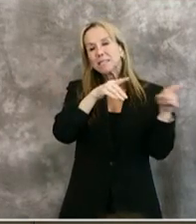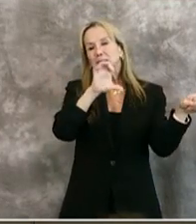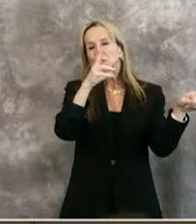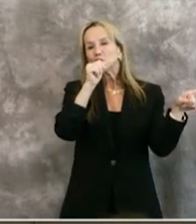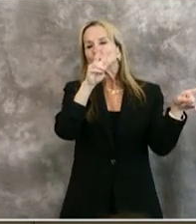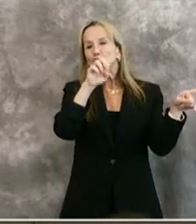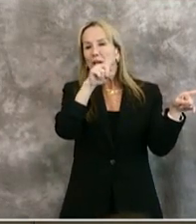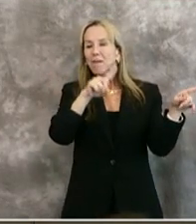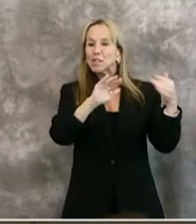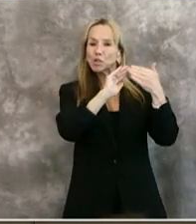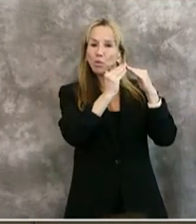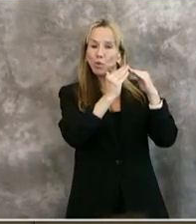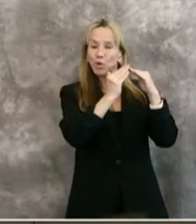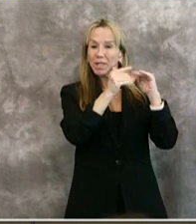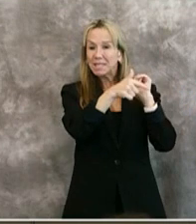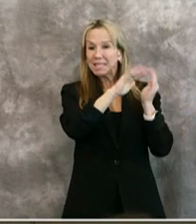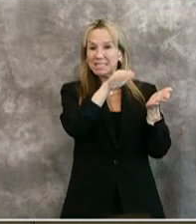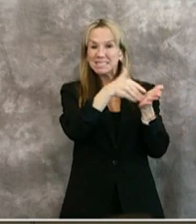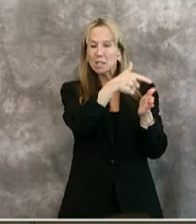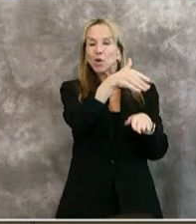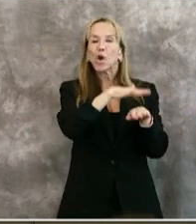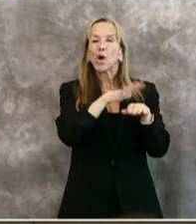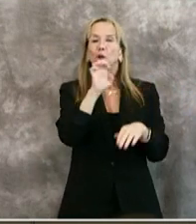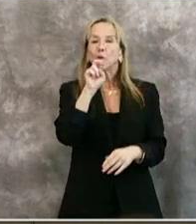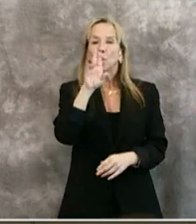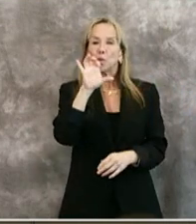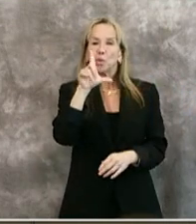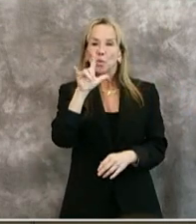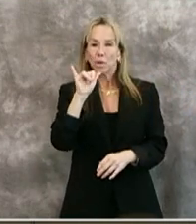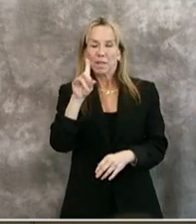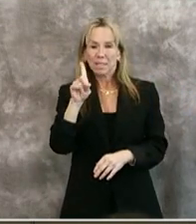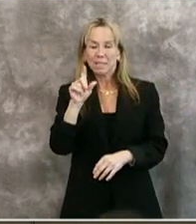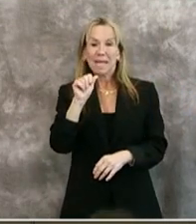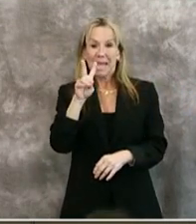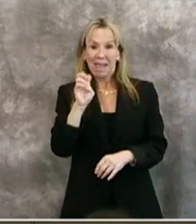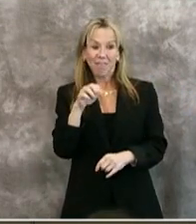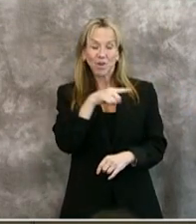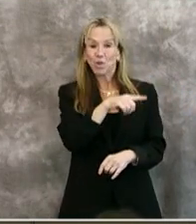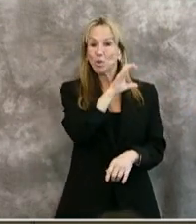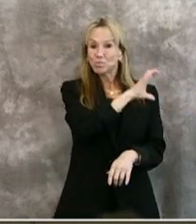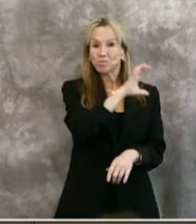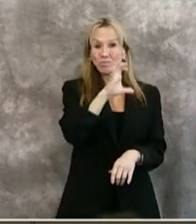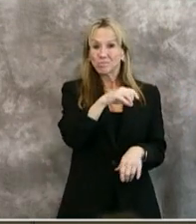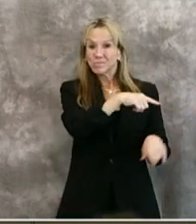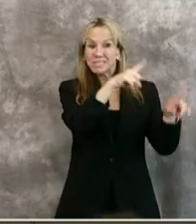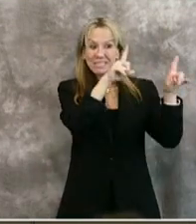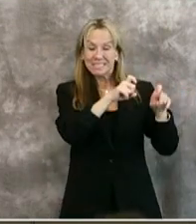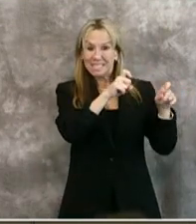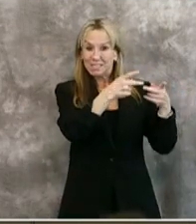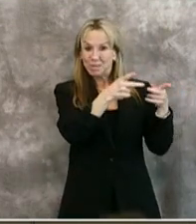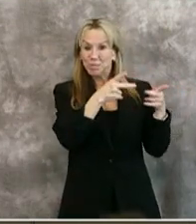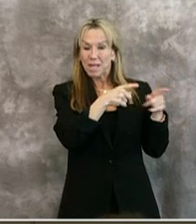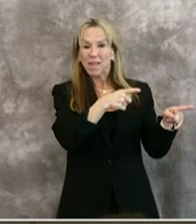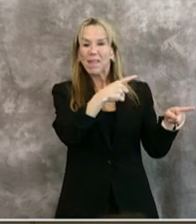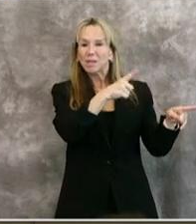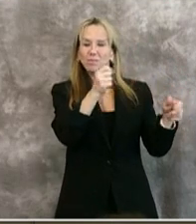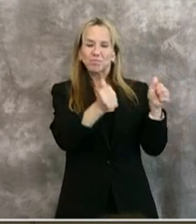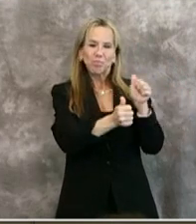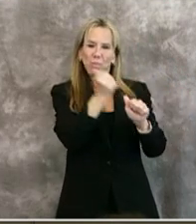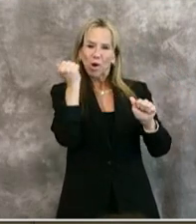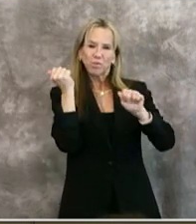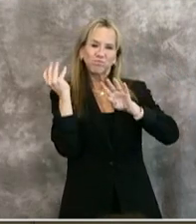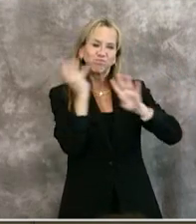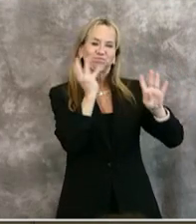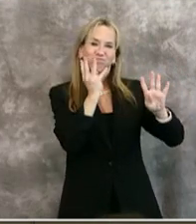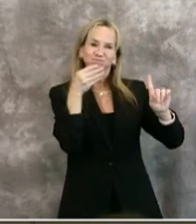Center located at Euclid Avenue. This Tubman Chavez testing site is actually our busiest site.